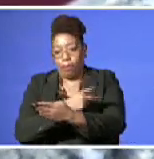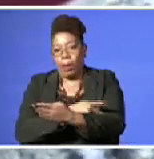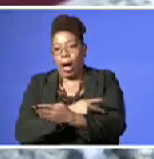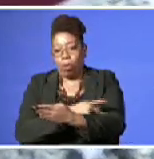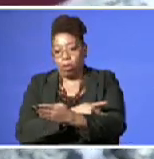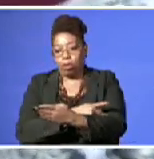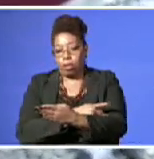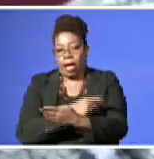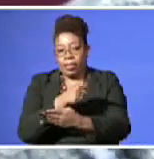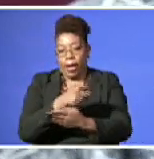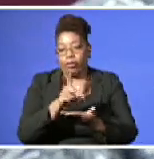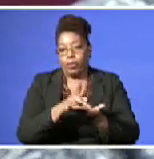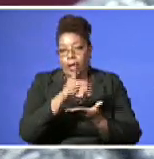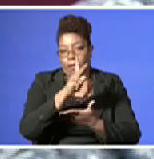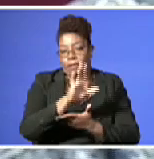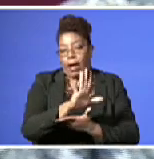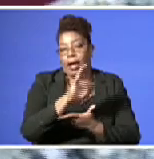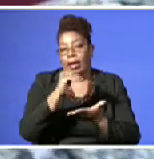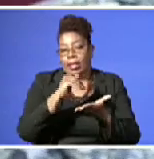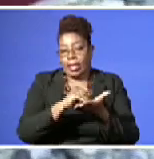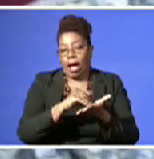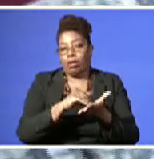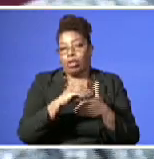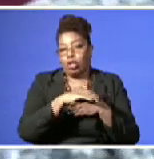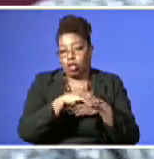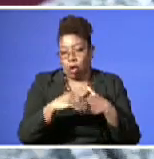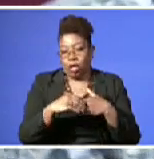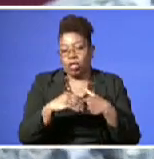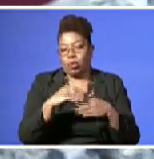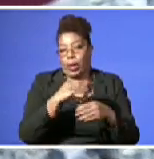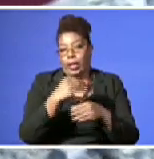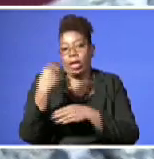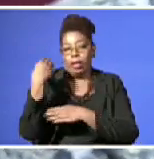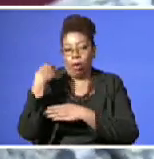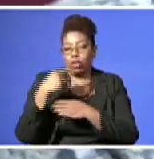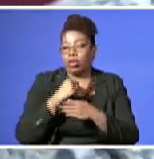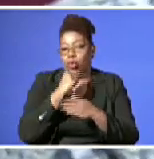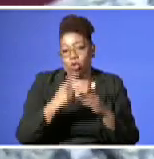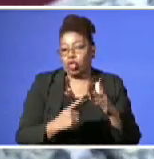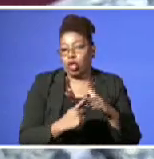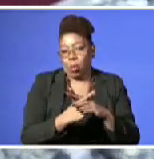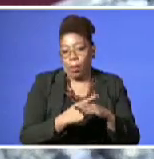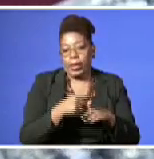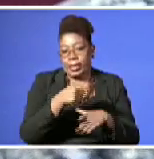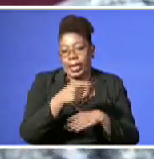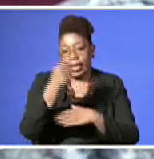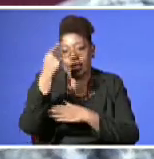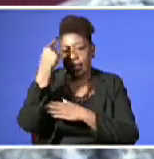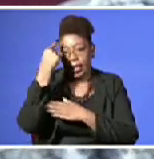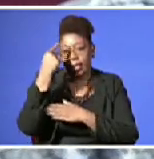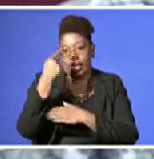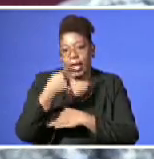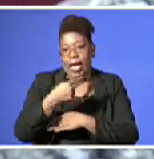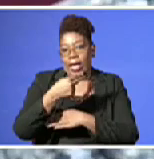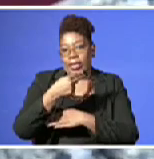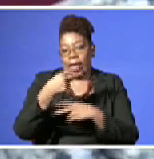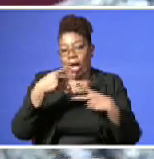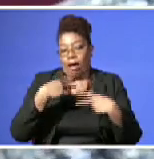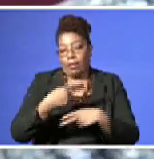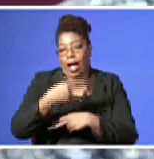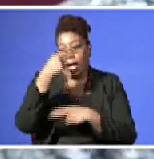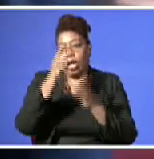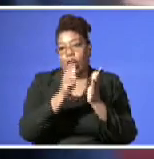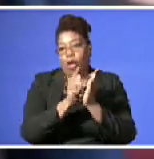workers who are taken advantage of when employers don't show up to conciliations and who believe that they can use high-profile lawyers